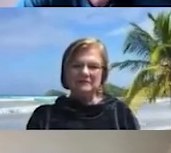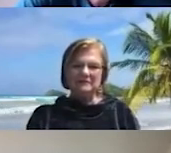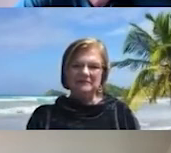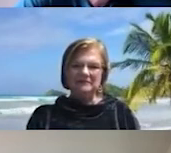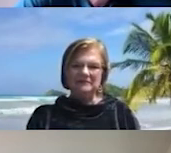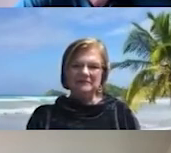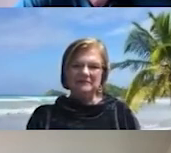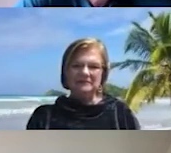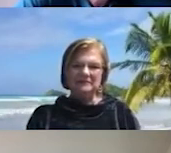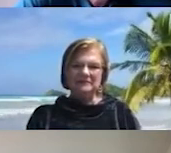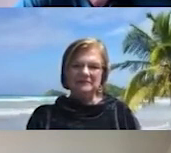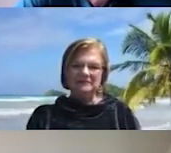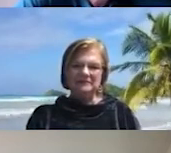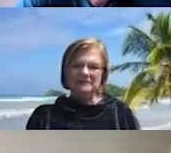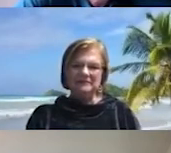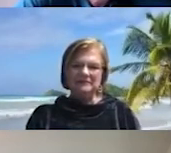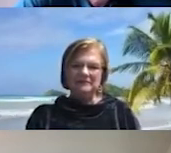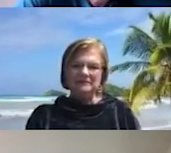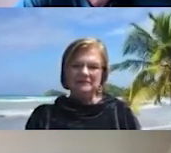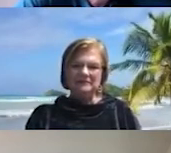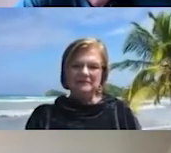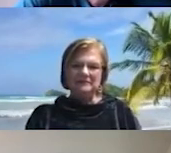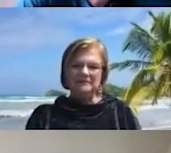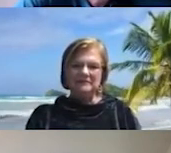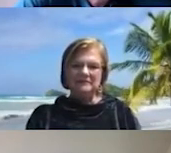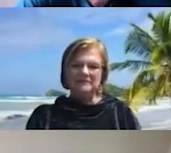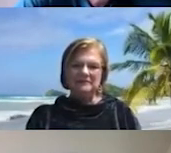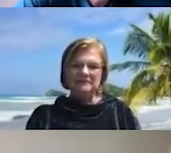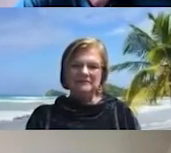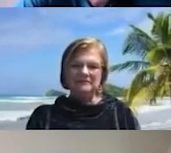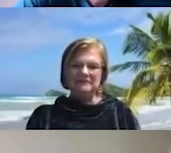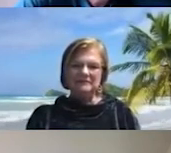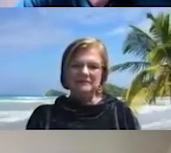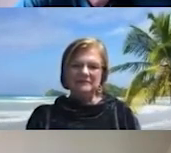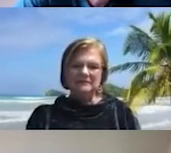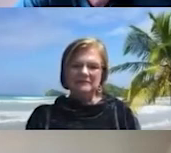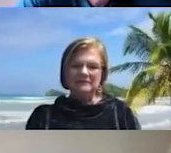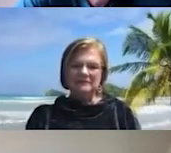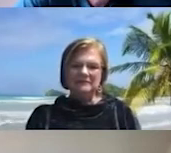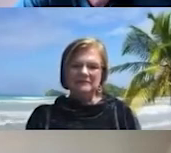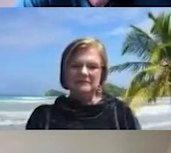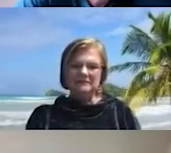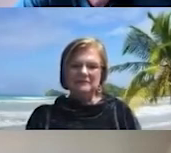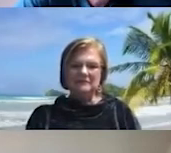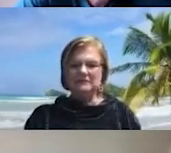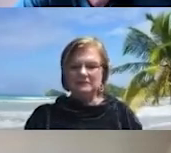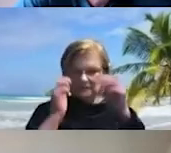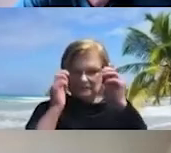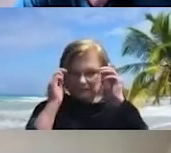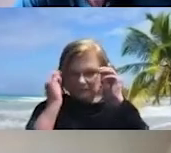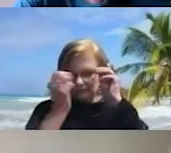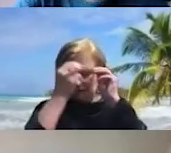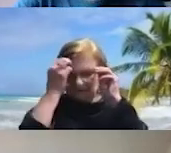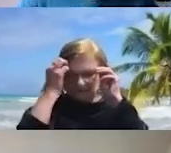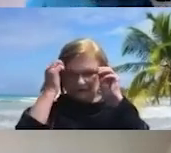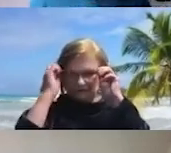ritual. And then the bottom right hand corner is drawing a tea in a school